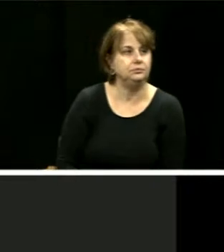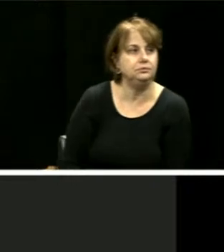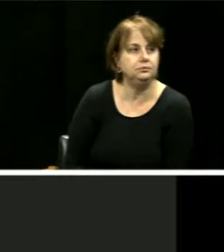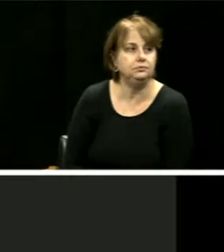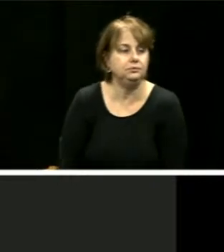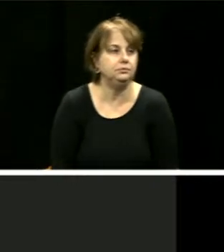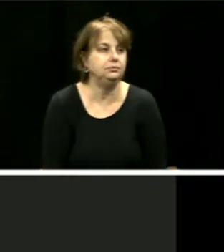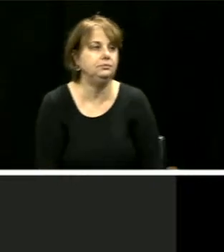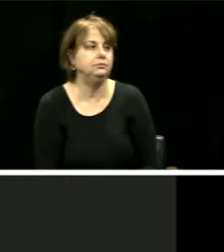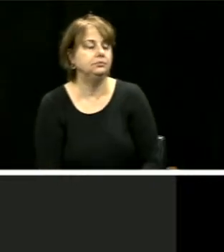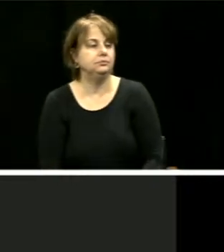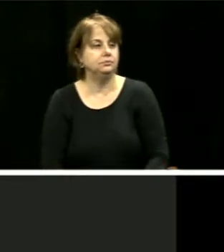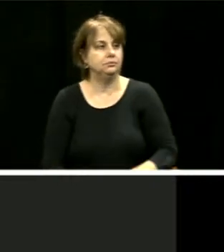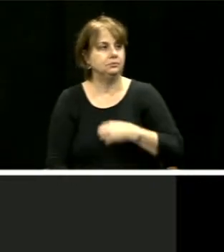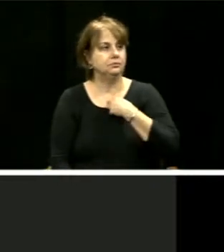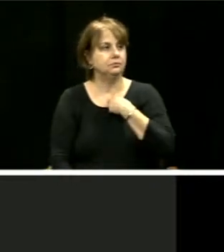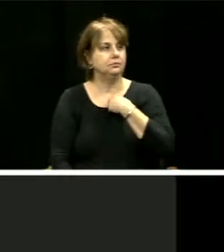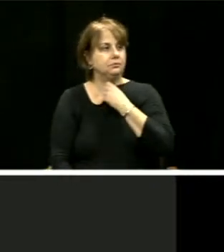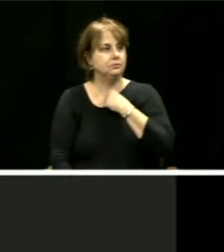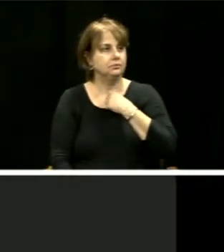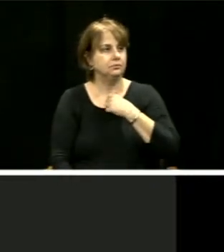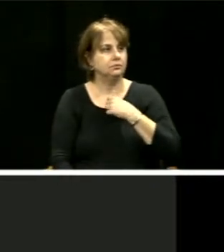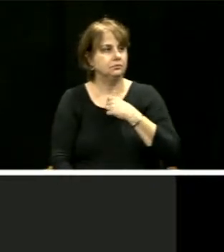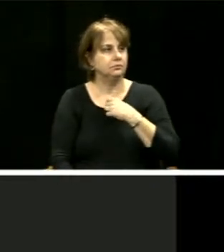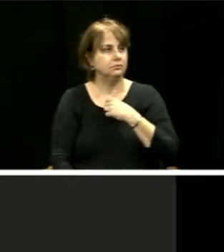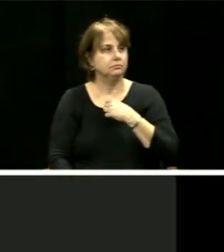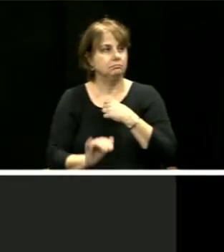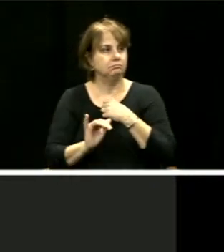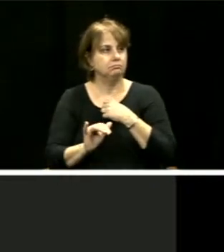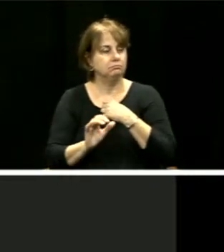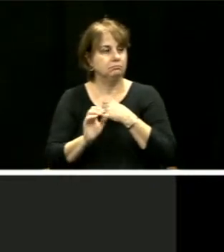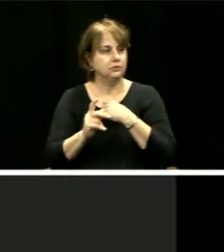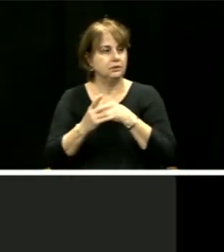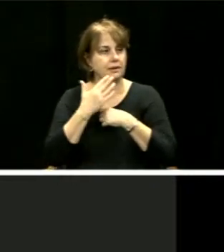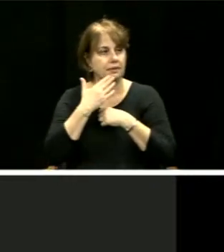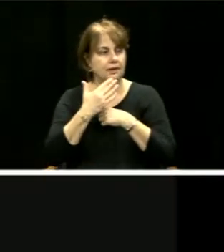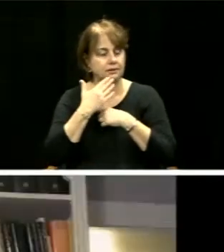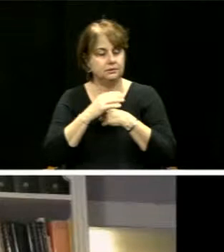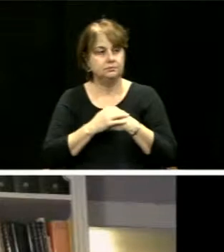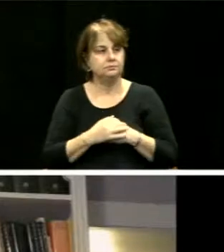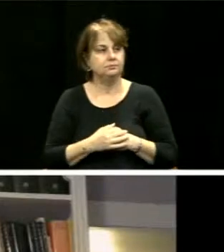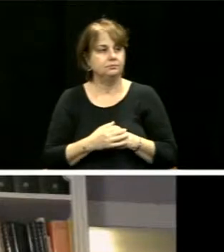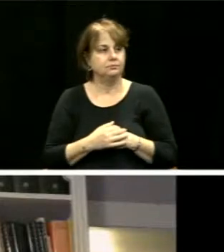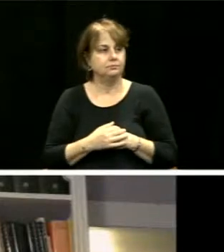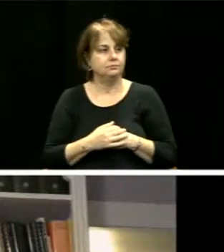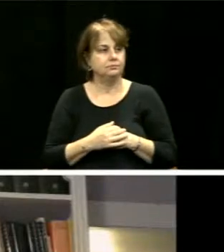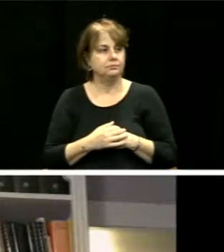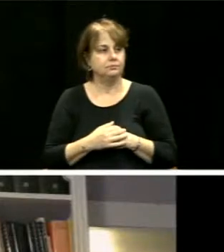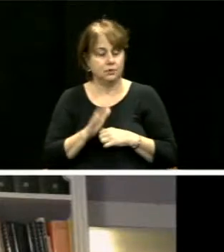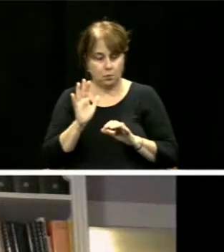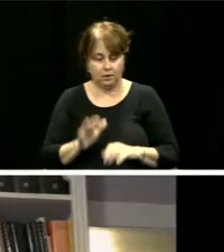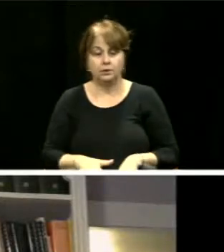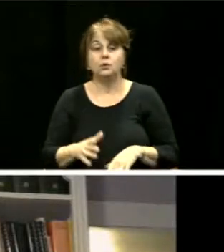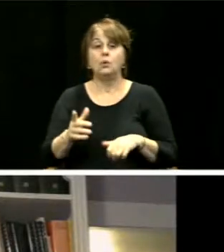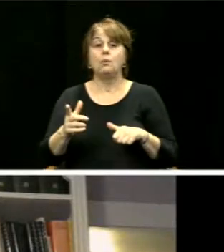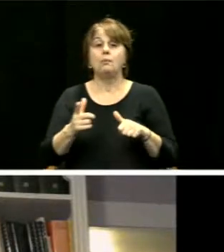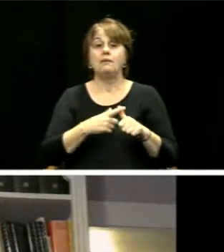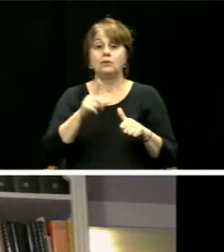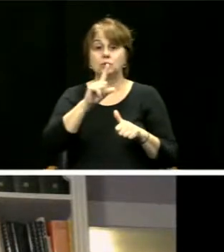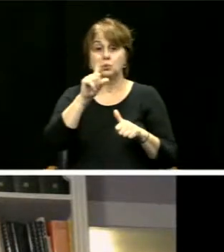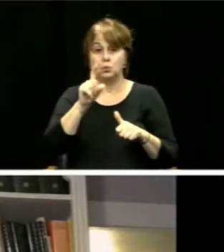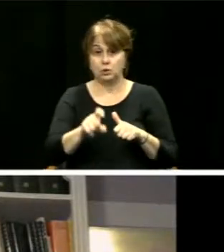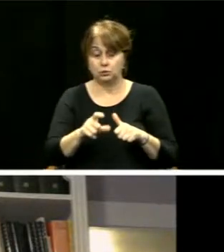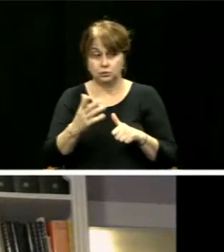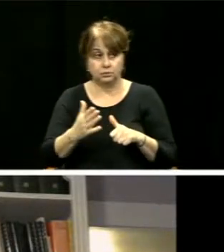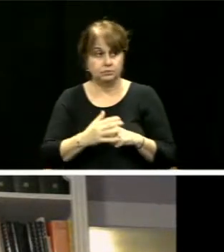There you go. Okay, thanks. My first question back at the beginning of the thing was